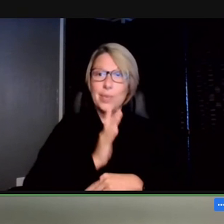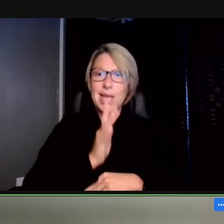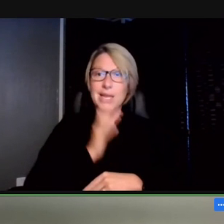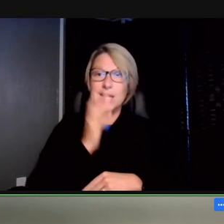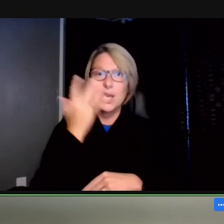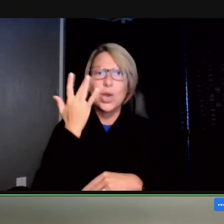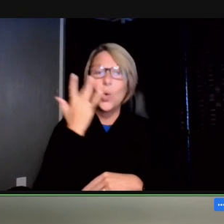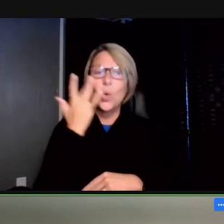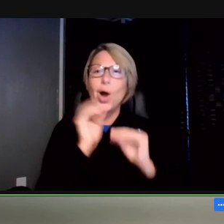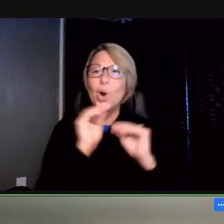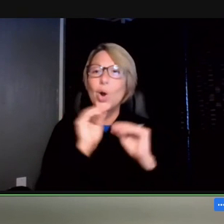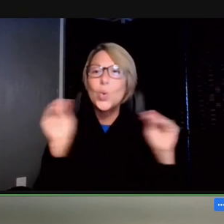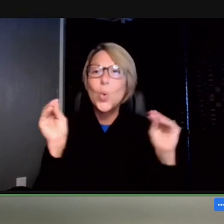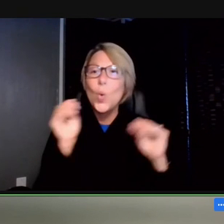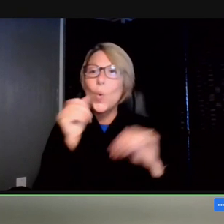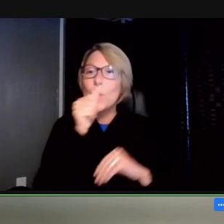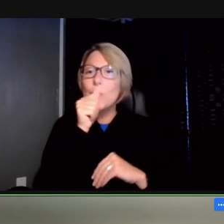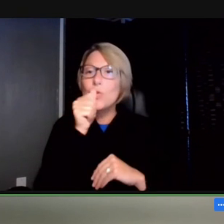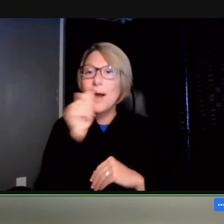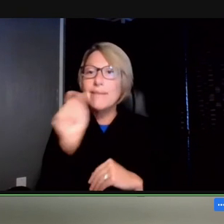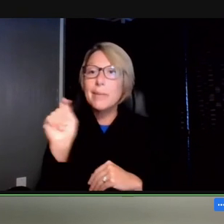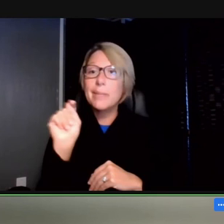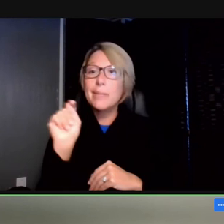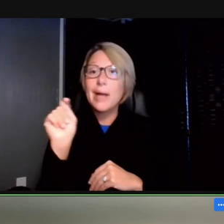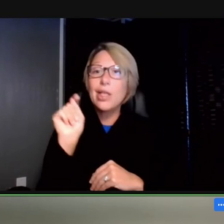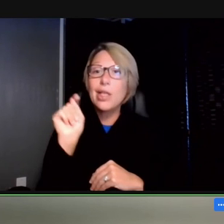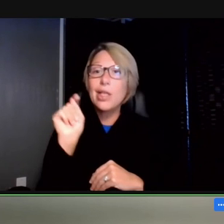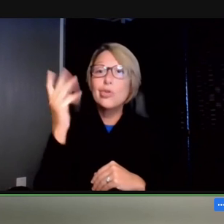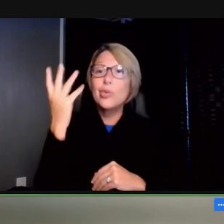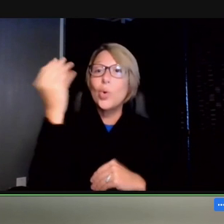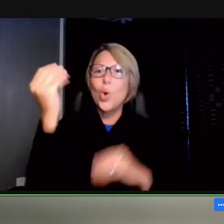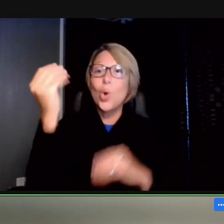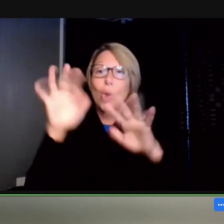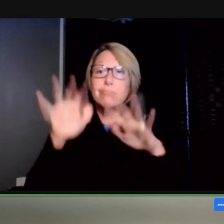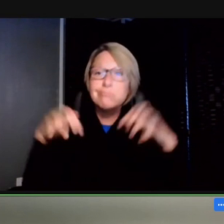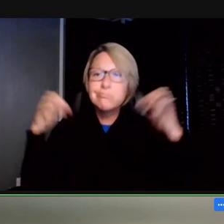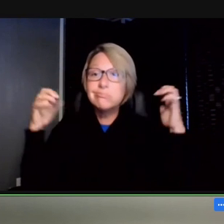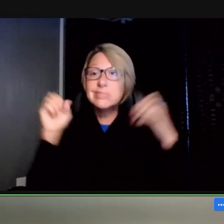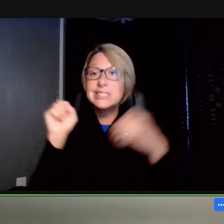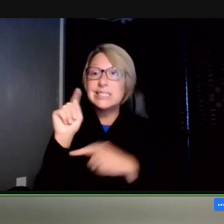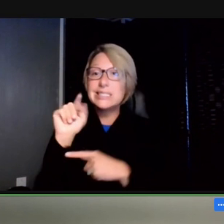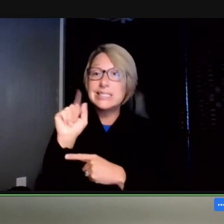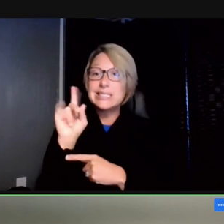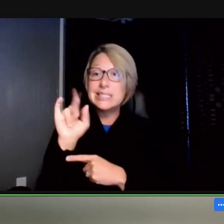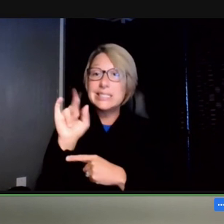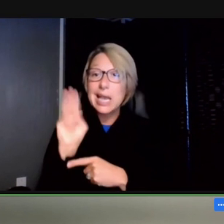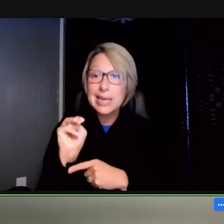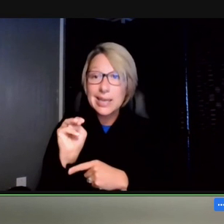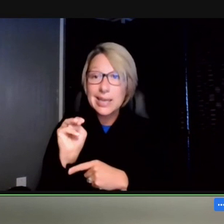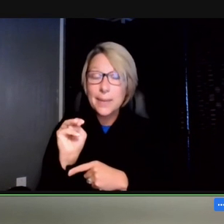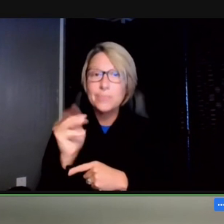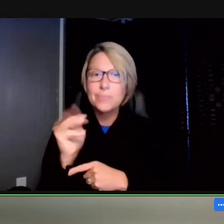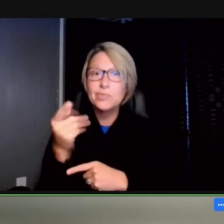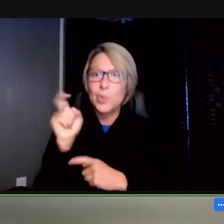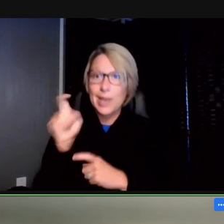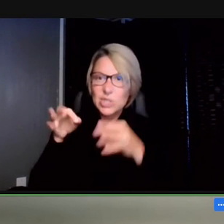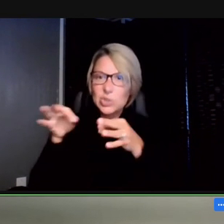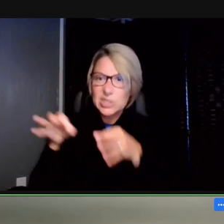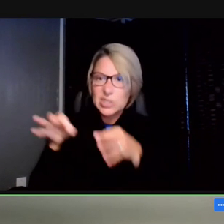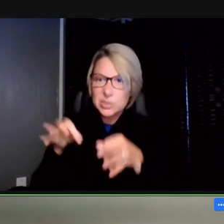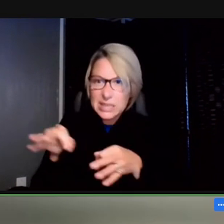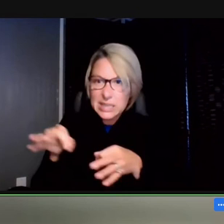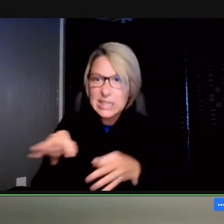private bathrooms when they went to a stadium. And that was one thing to explain. This is